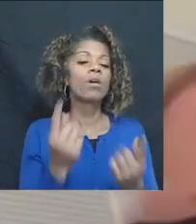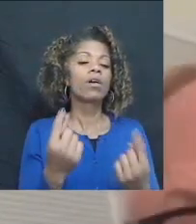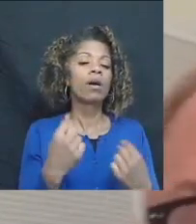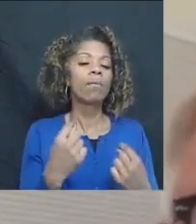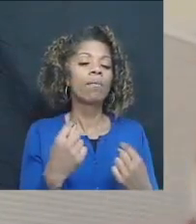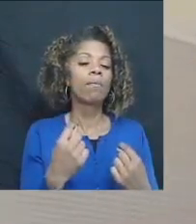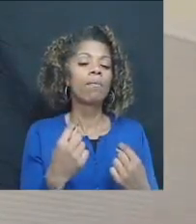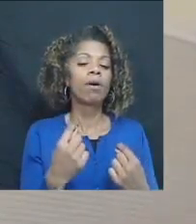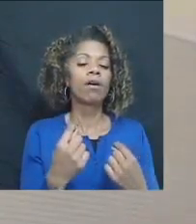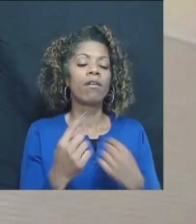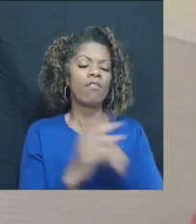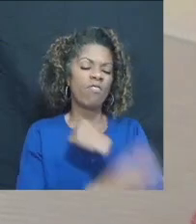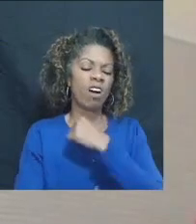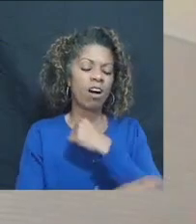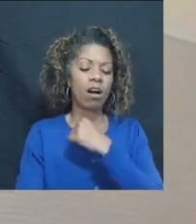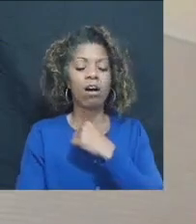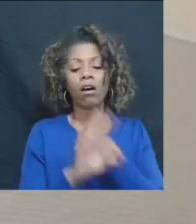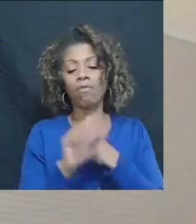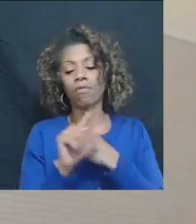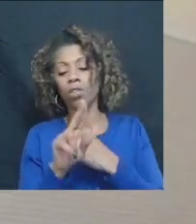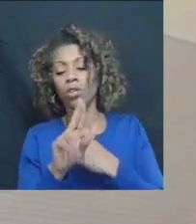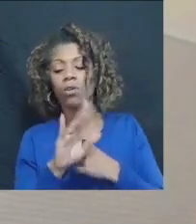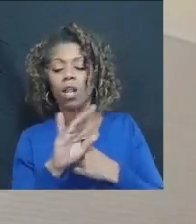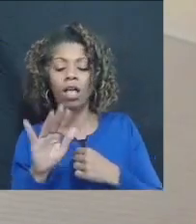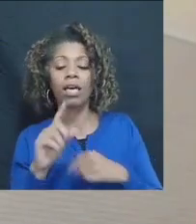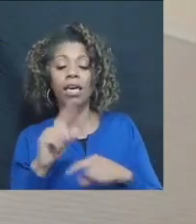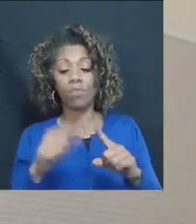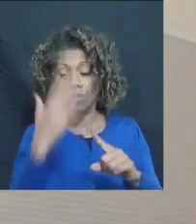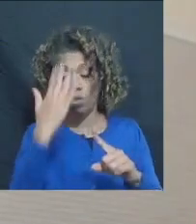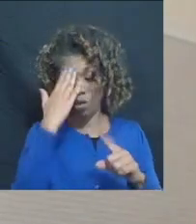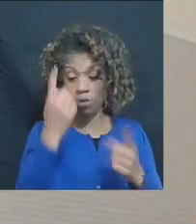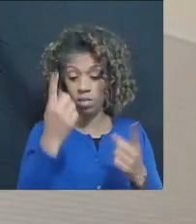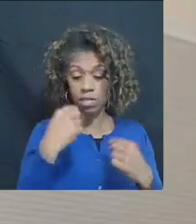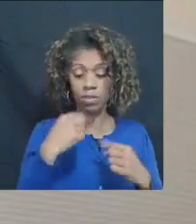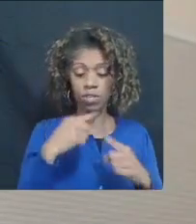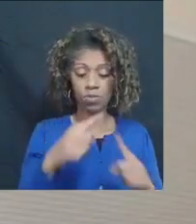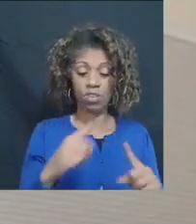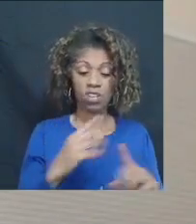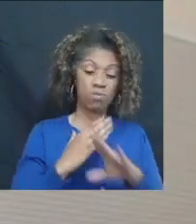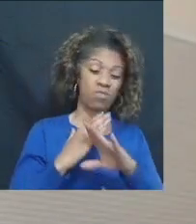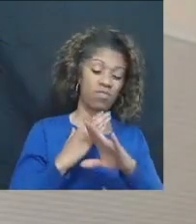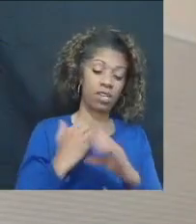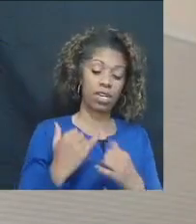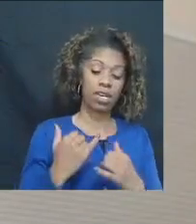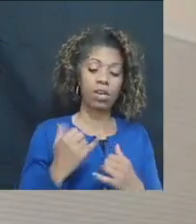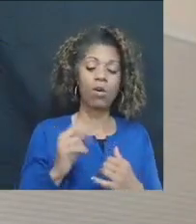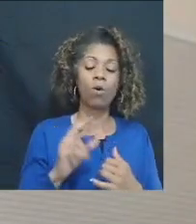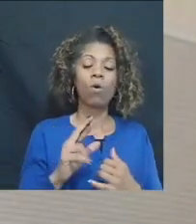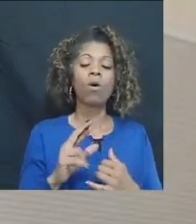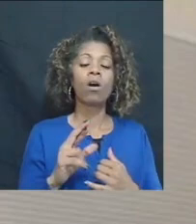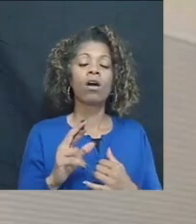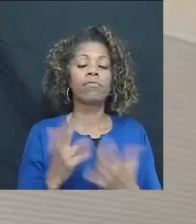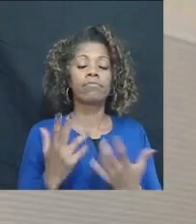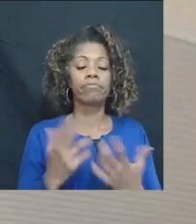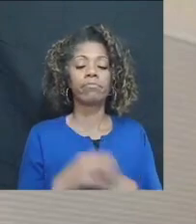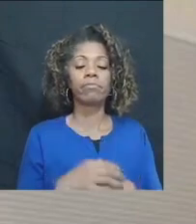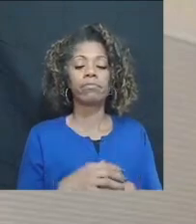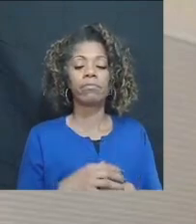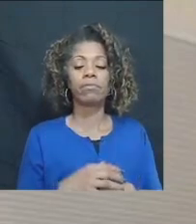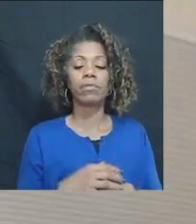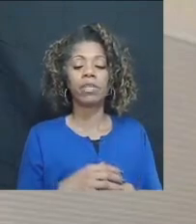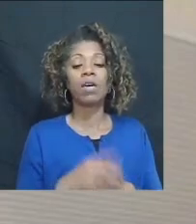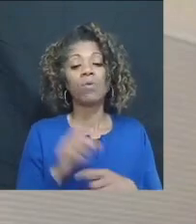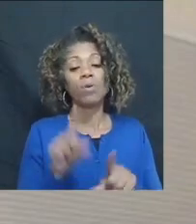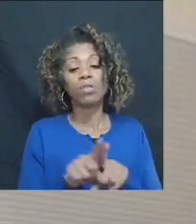And then of course, the advocacy side of this for public health in terms of advocating for the right policies to, again, to try to mitigate